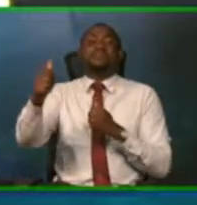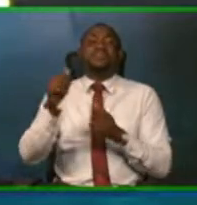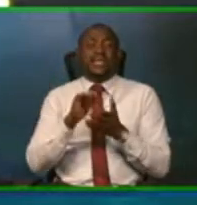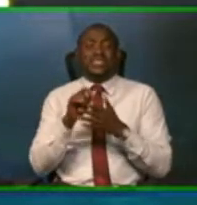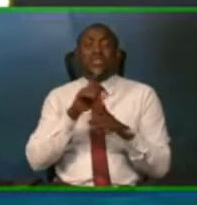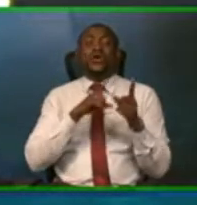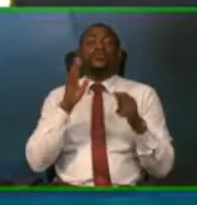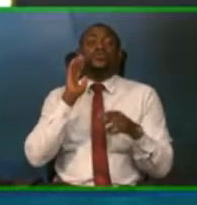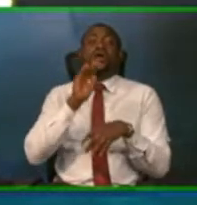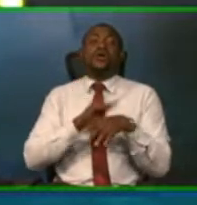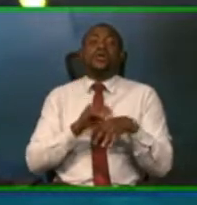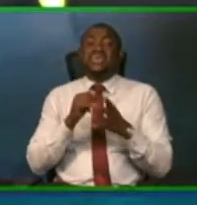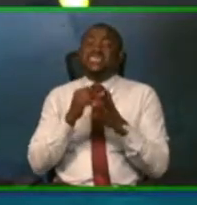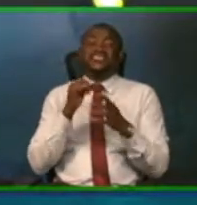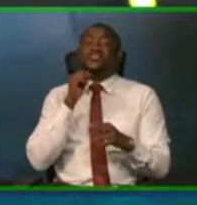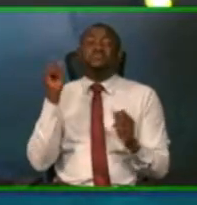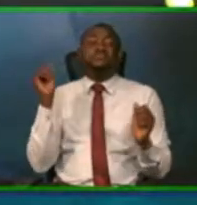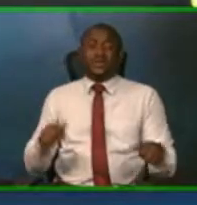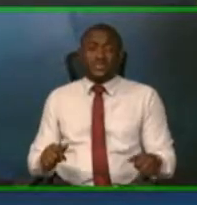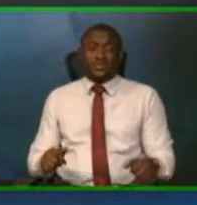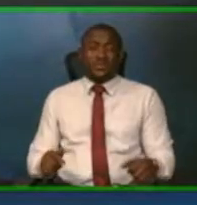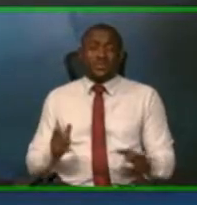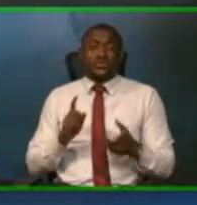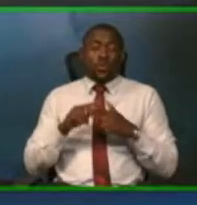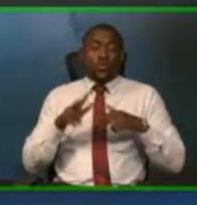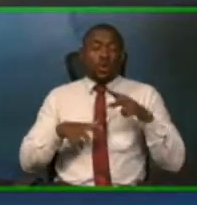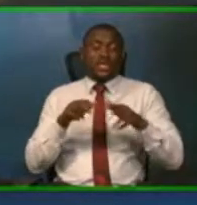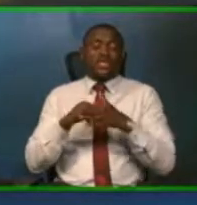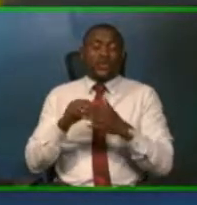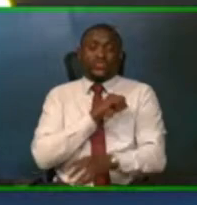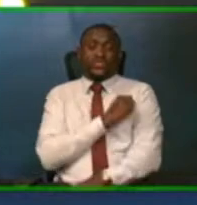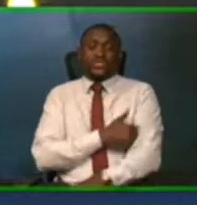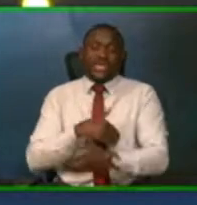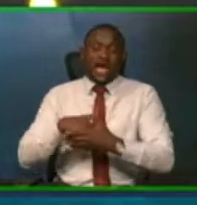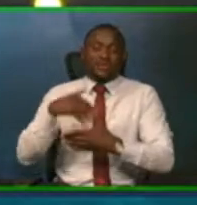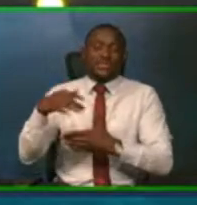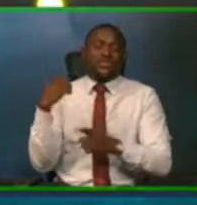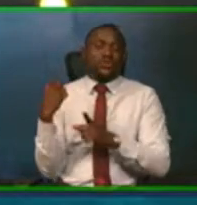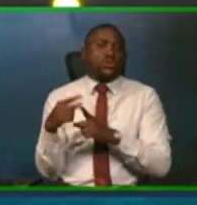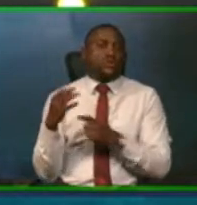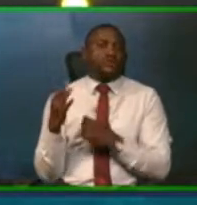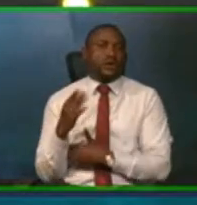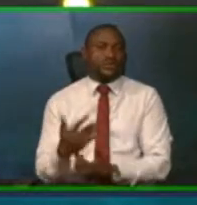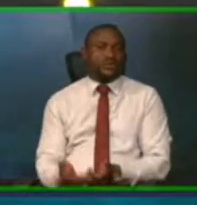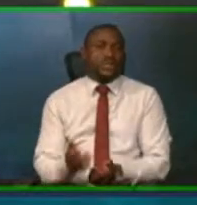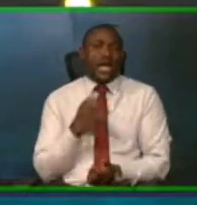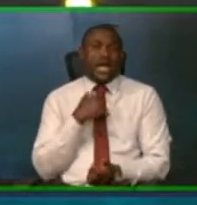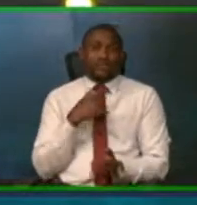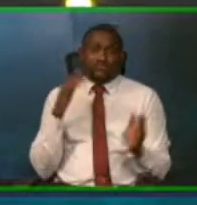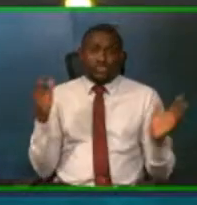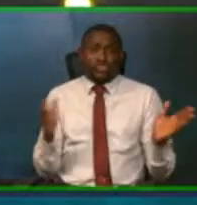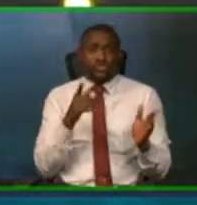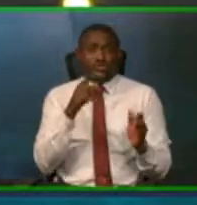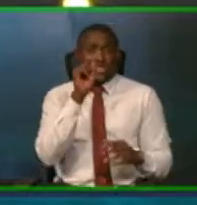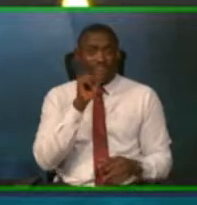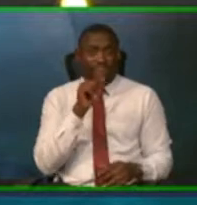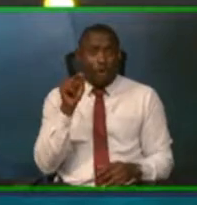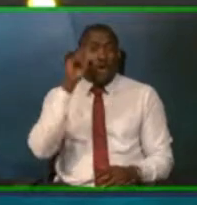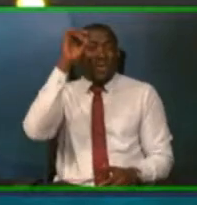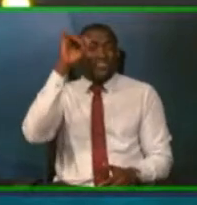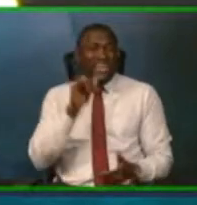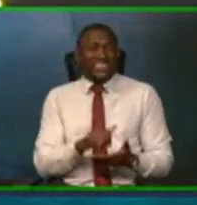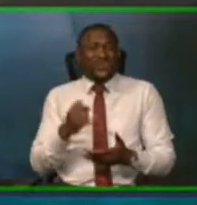call. It is impossible to walk in authority outside of the word. My charge, therefore, is that we